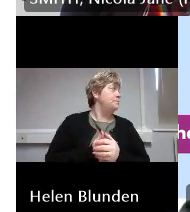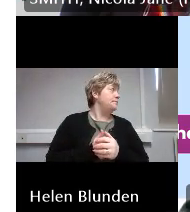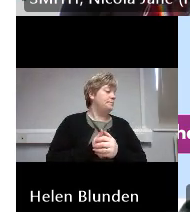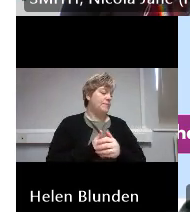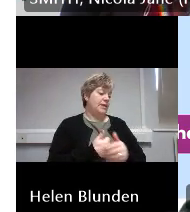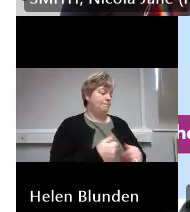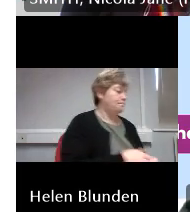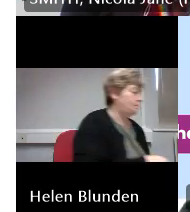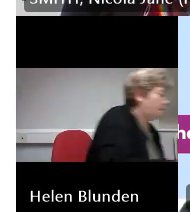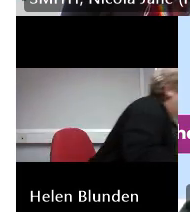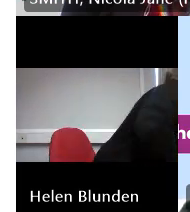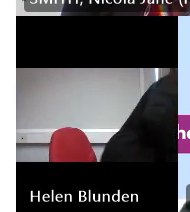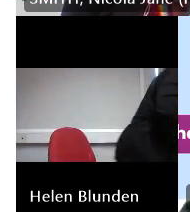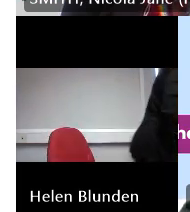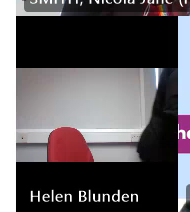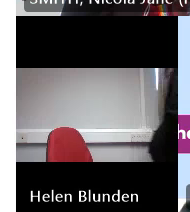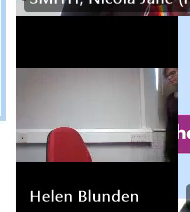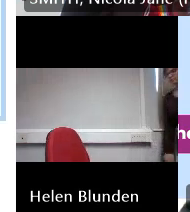Next slide, please.